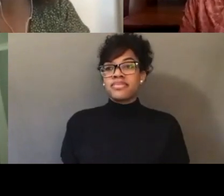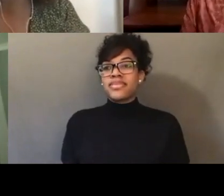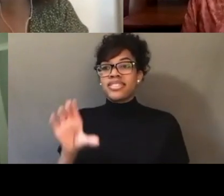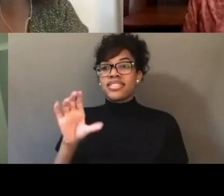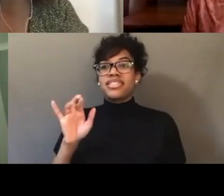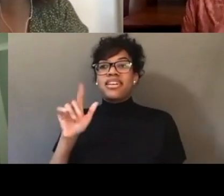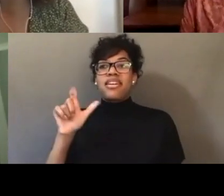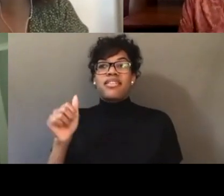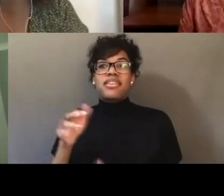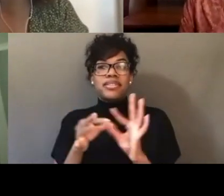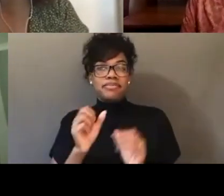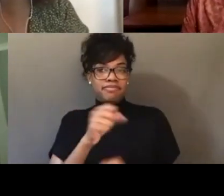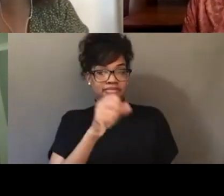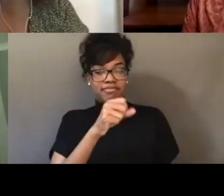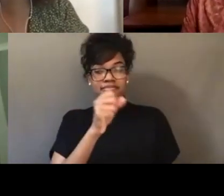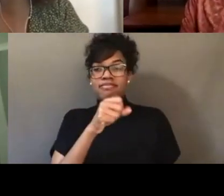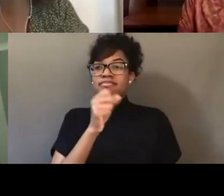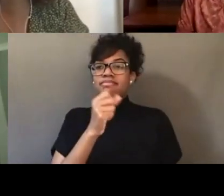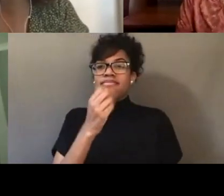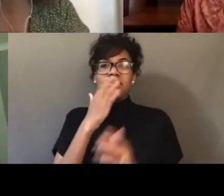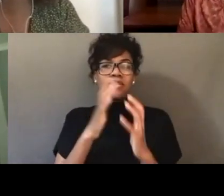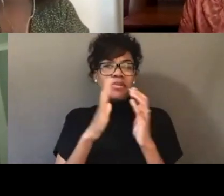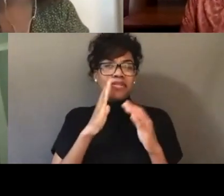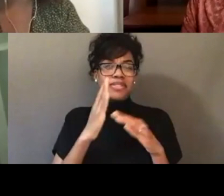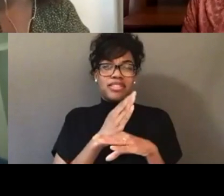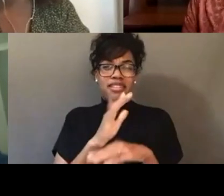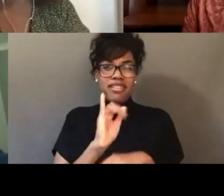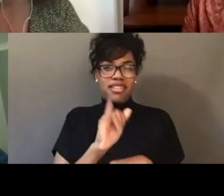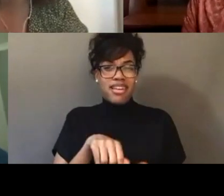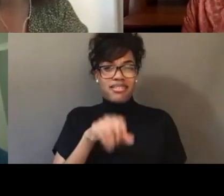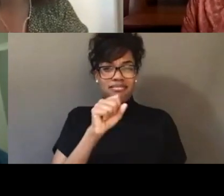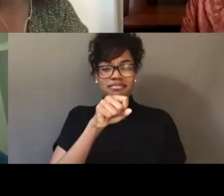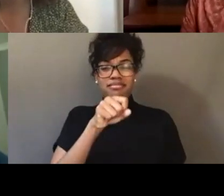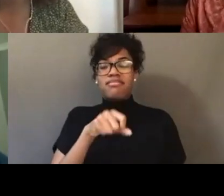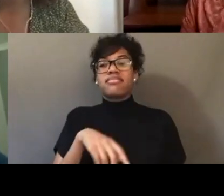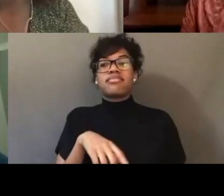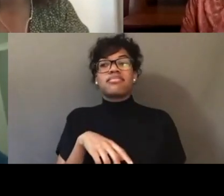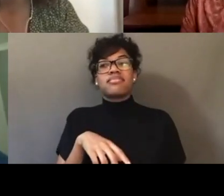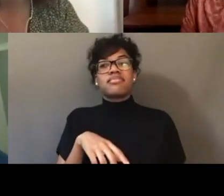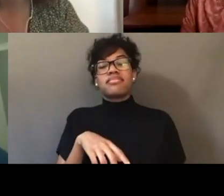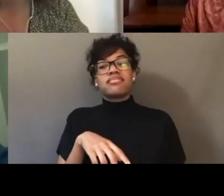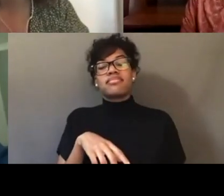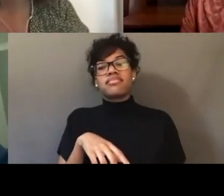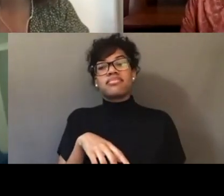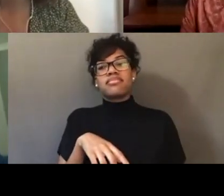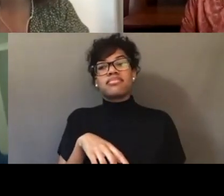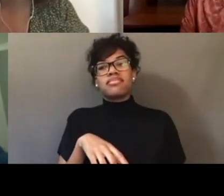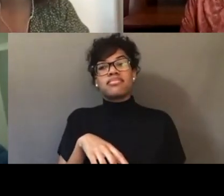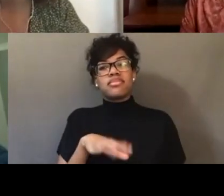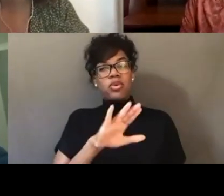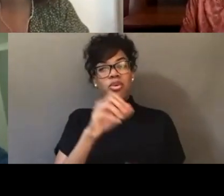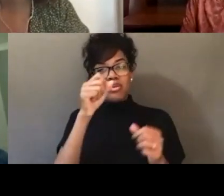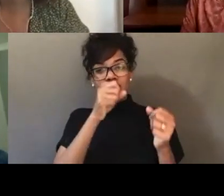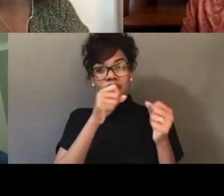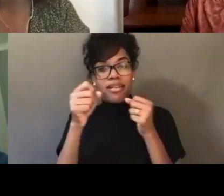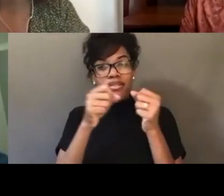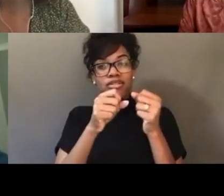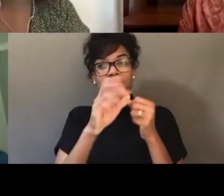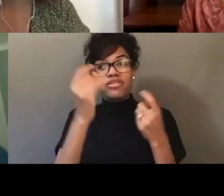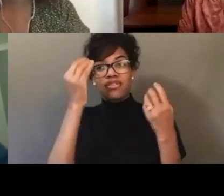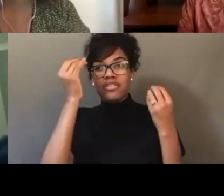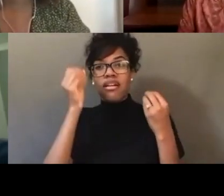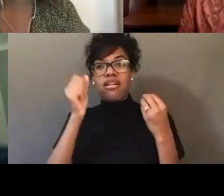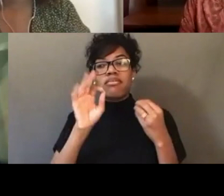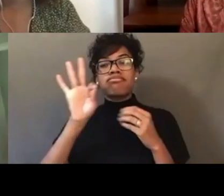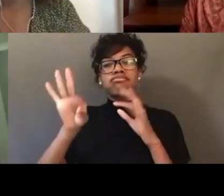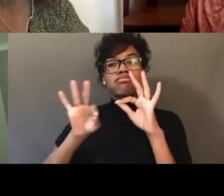Yes. Thank you so much for sharing that, EK. And what strategy, what advice you have given us all to think about how